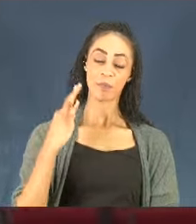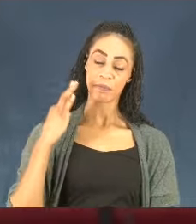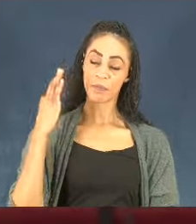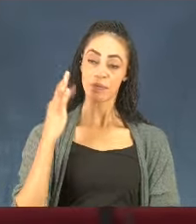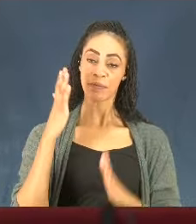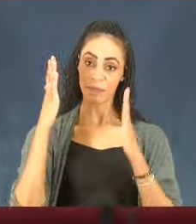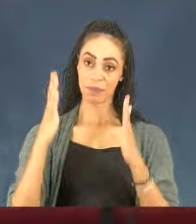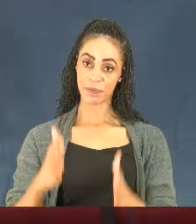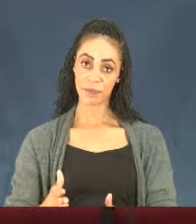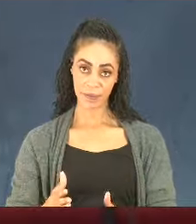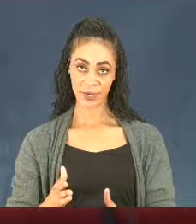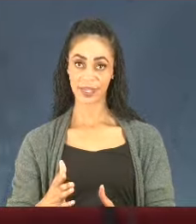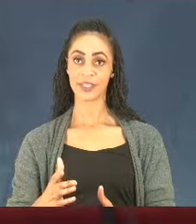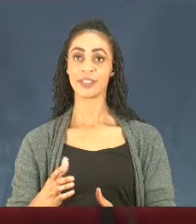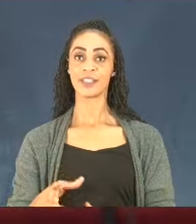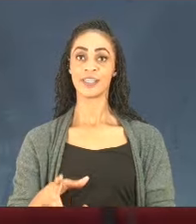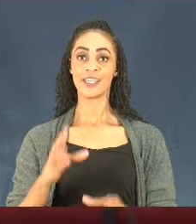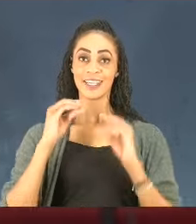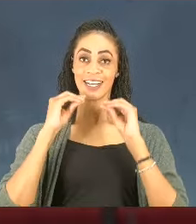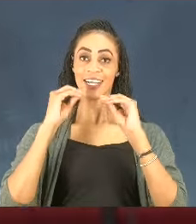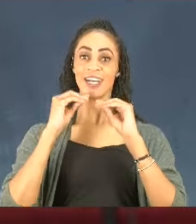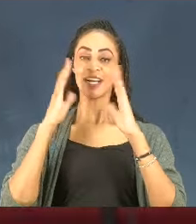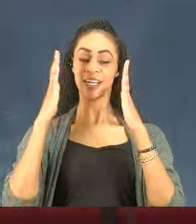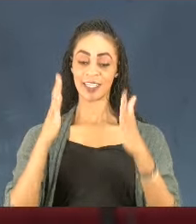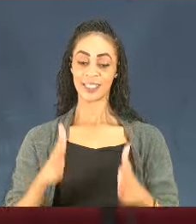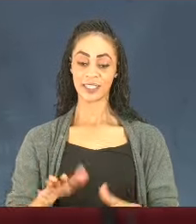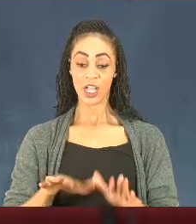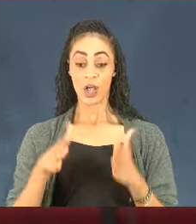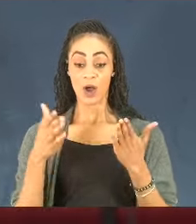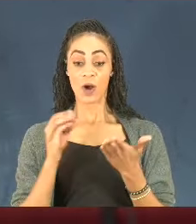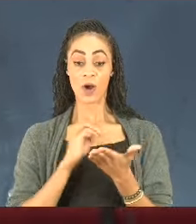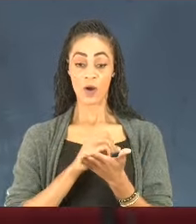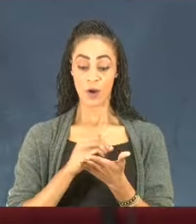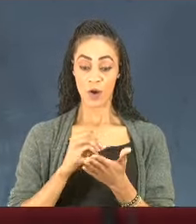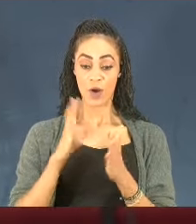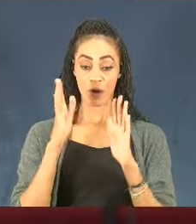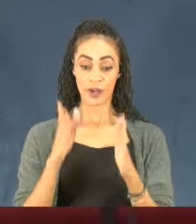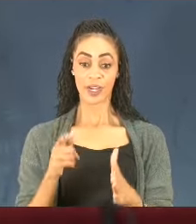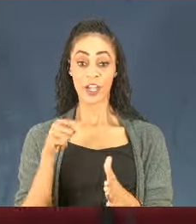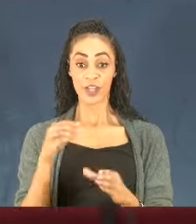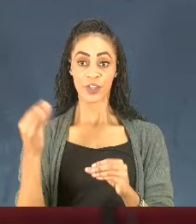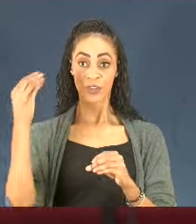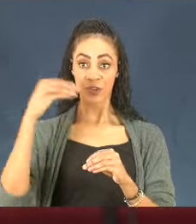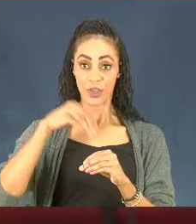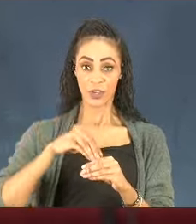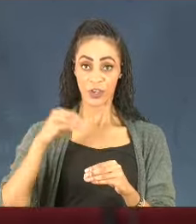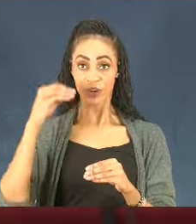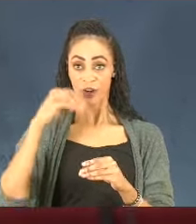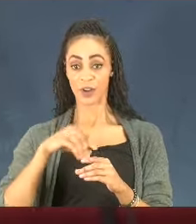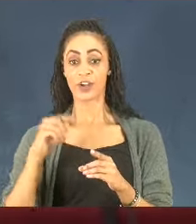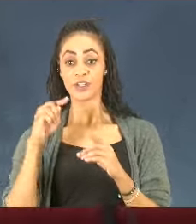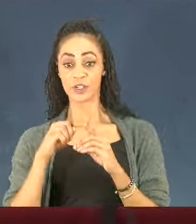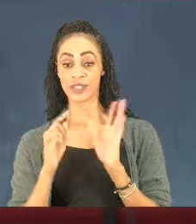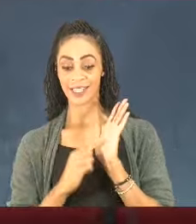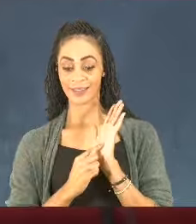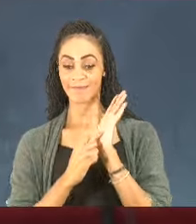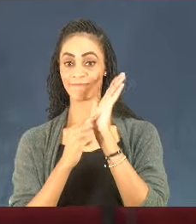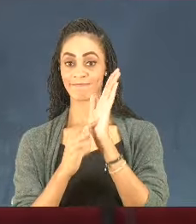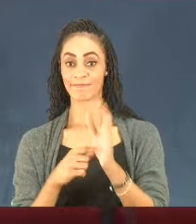a journalist, a scholar, or a writer, you are contributing to the revelatory work of